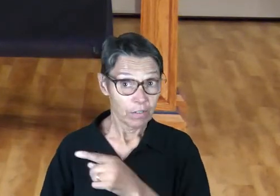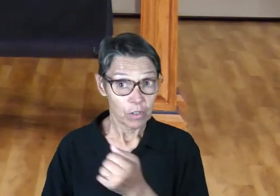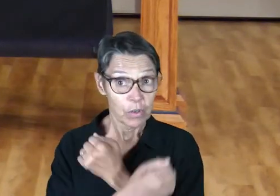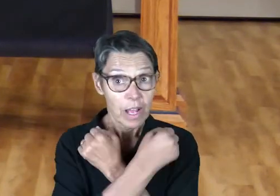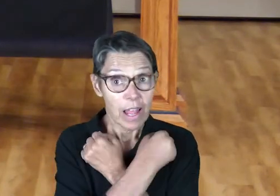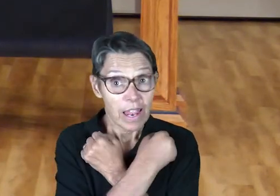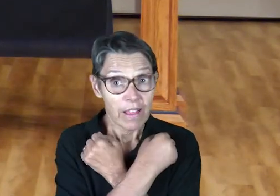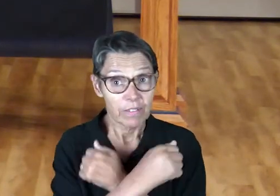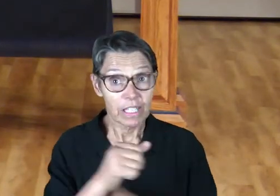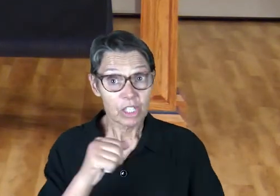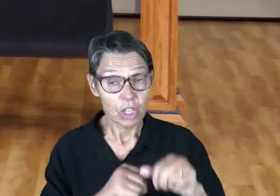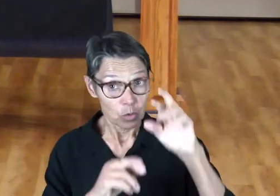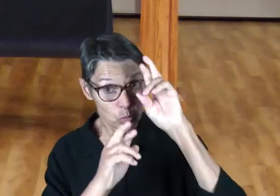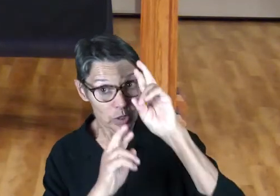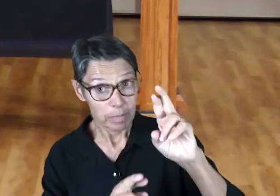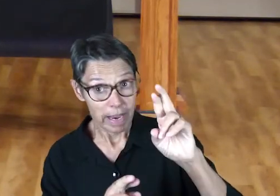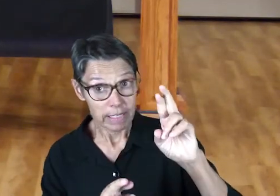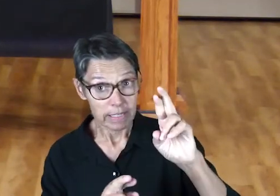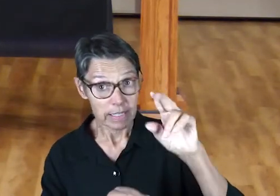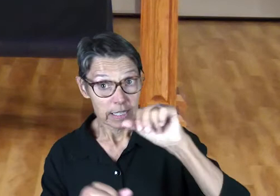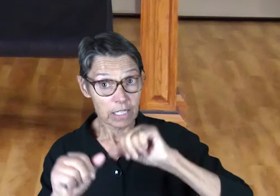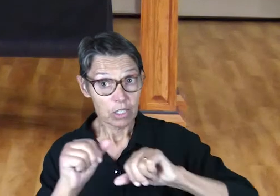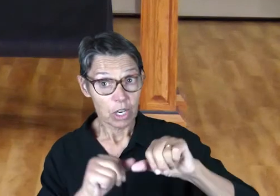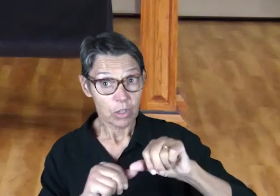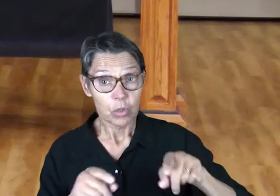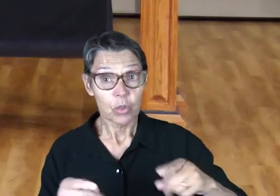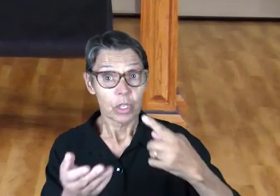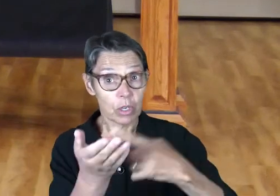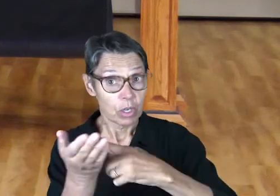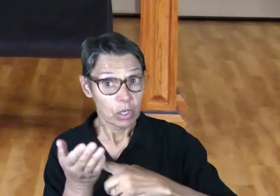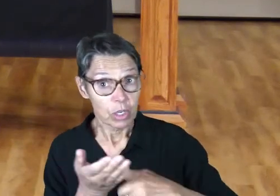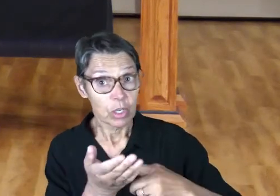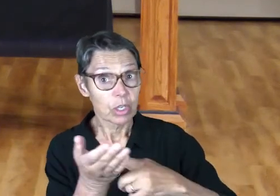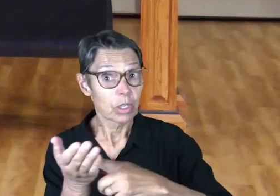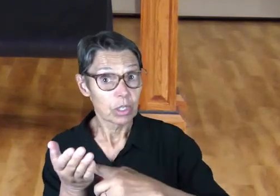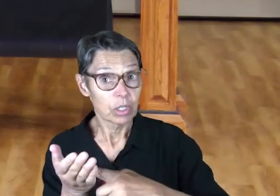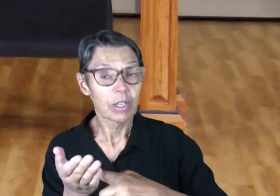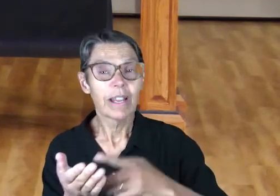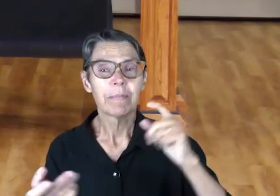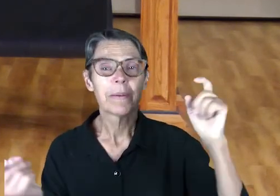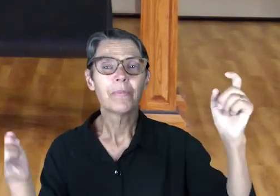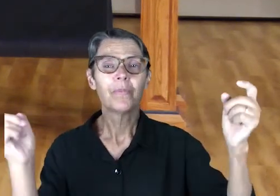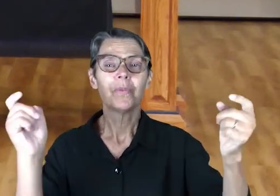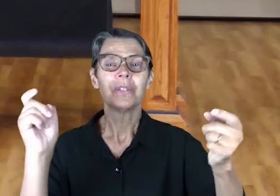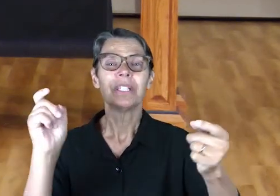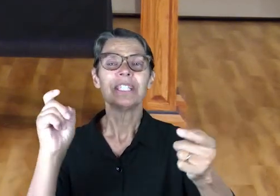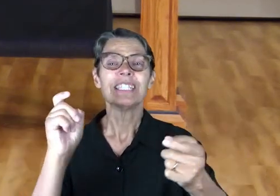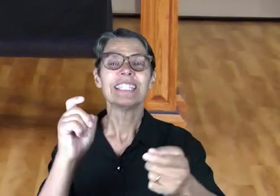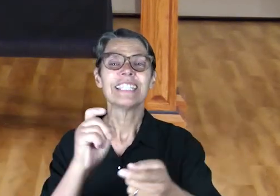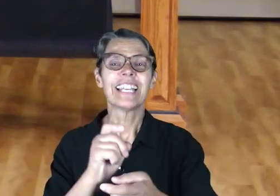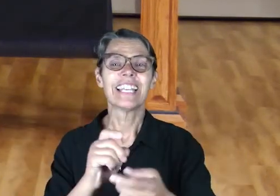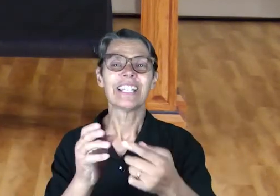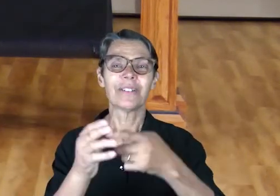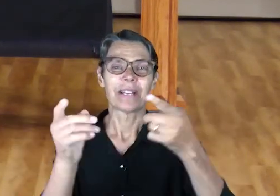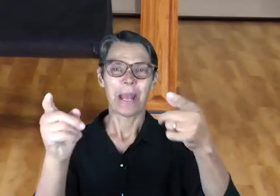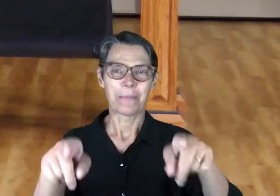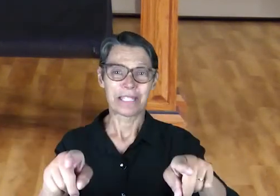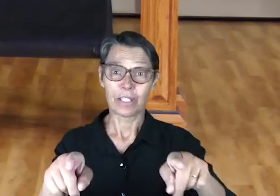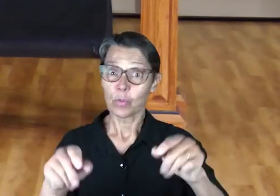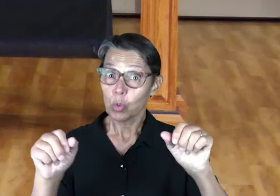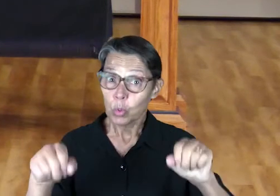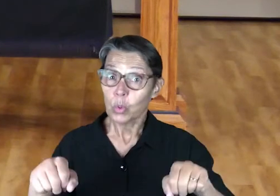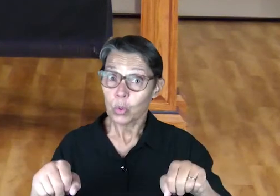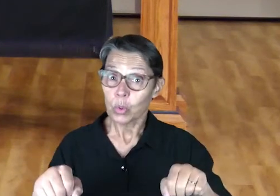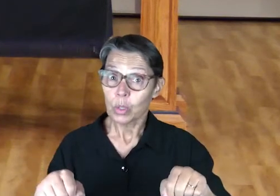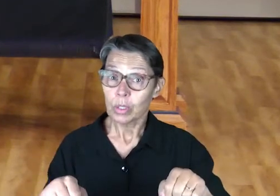But if you love each other and respect each other while you're arguing, it might change the whole scope of